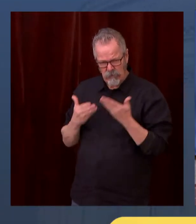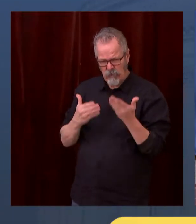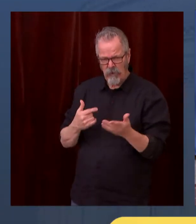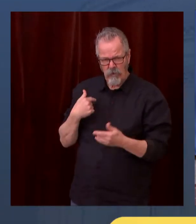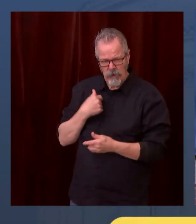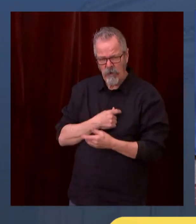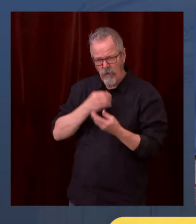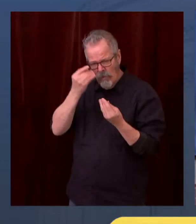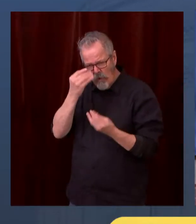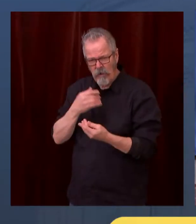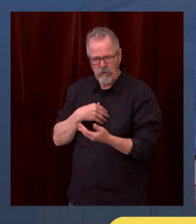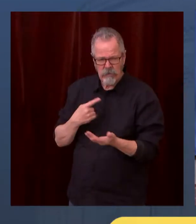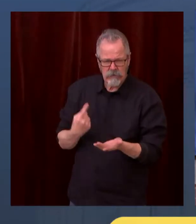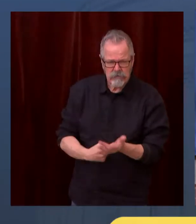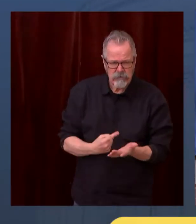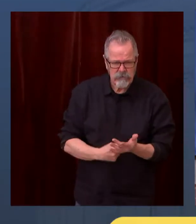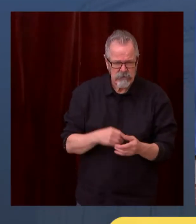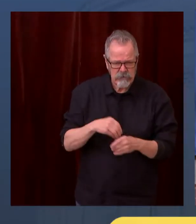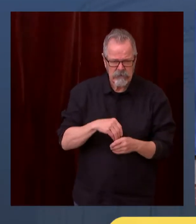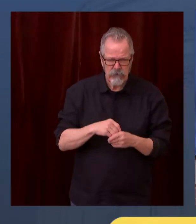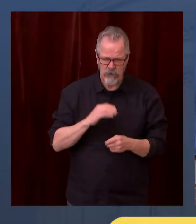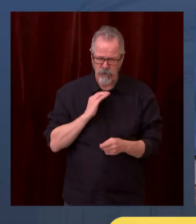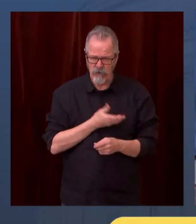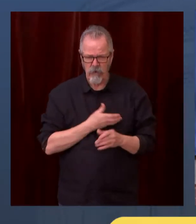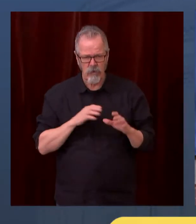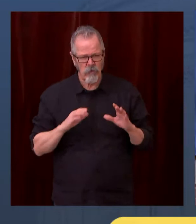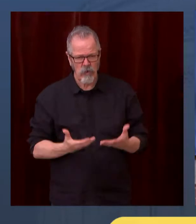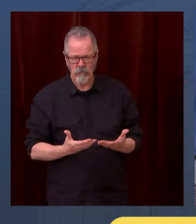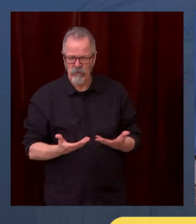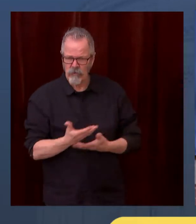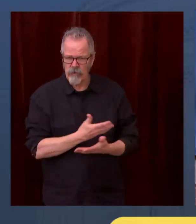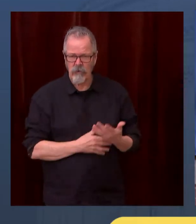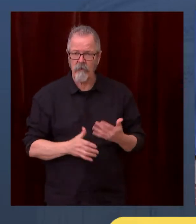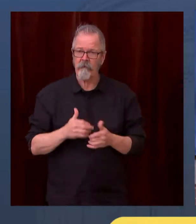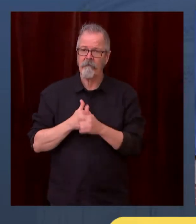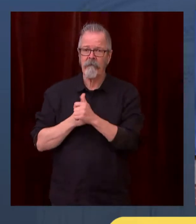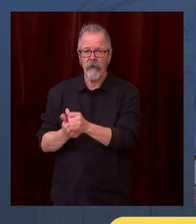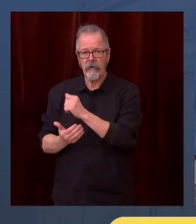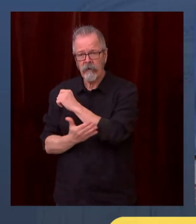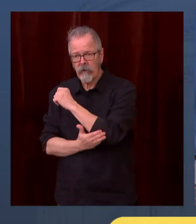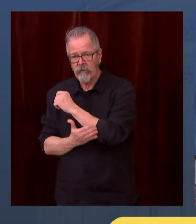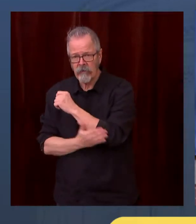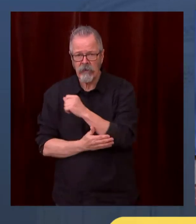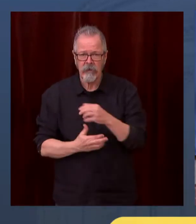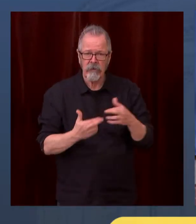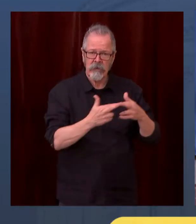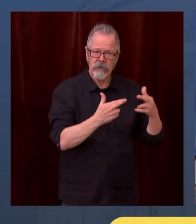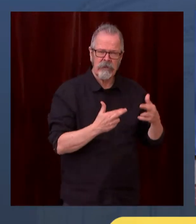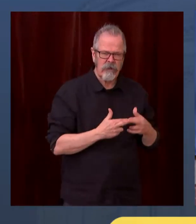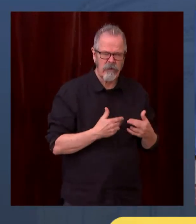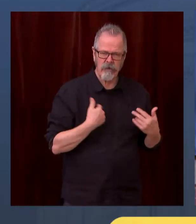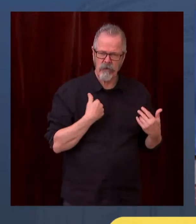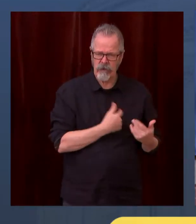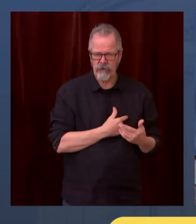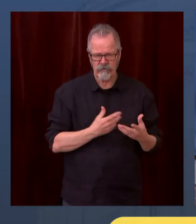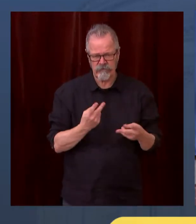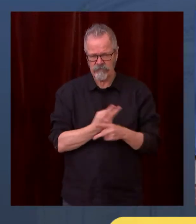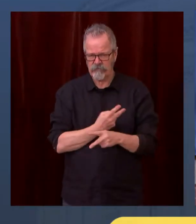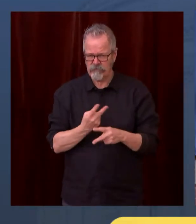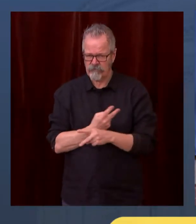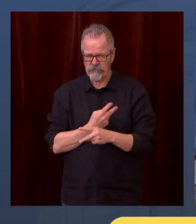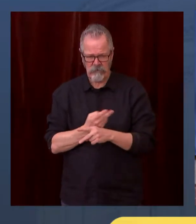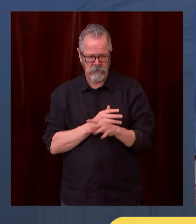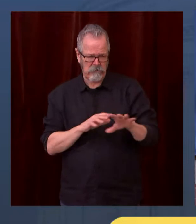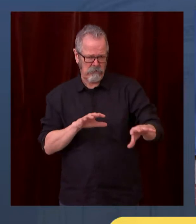about internally. This issue, whether you go by counties or regions, we thought long and hard about that, about